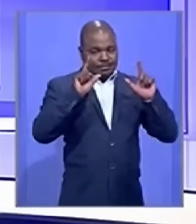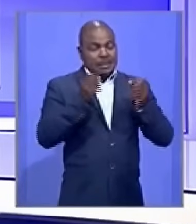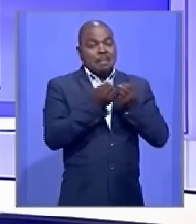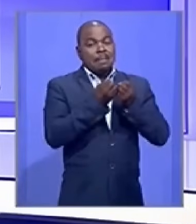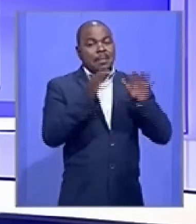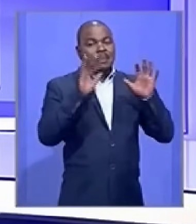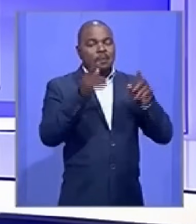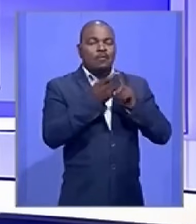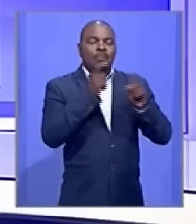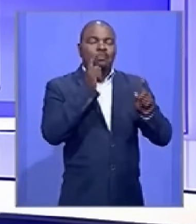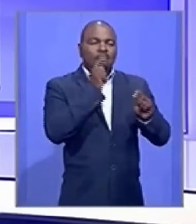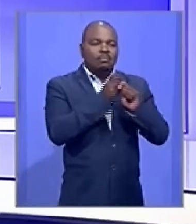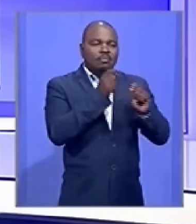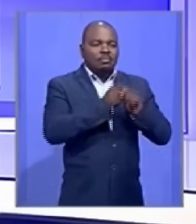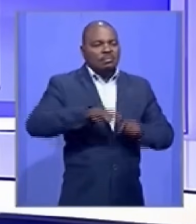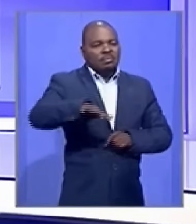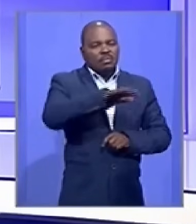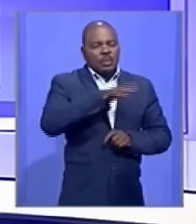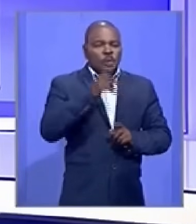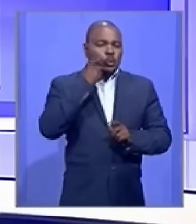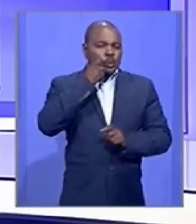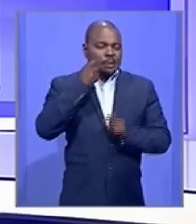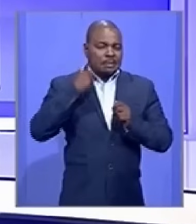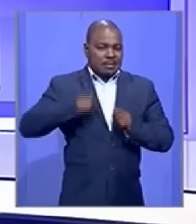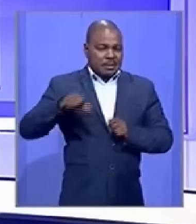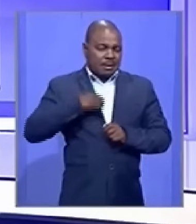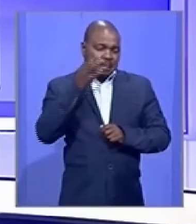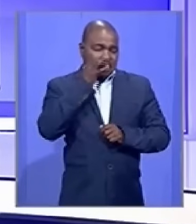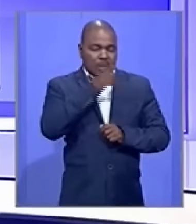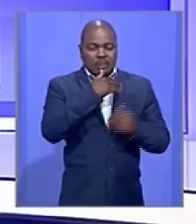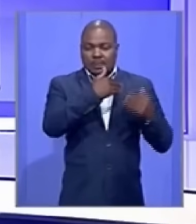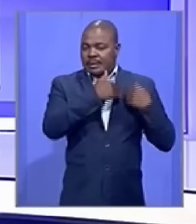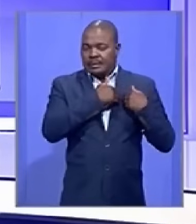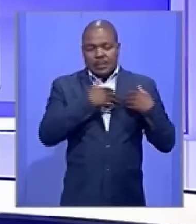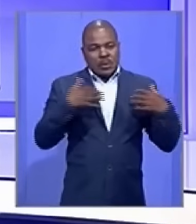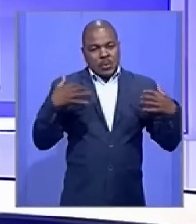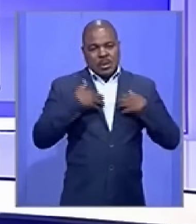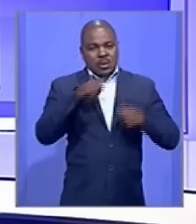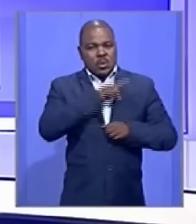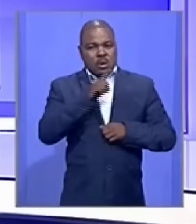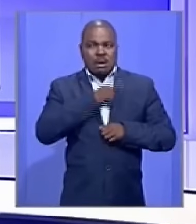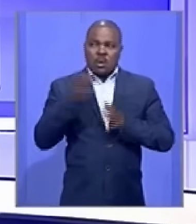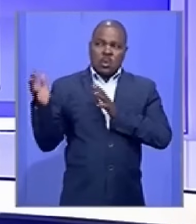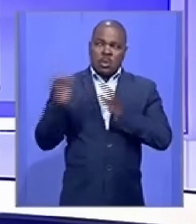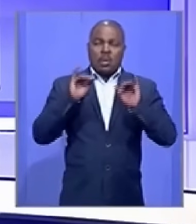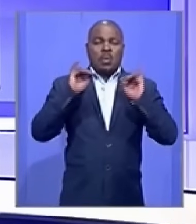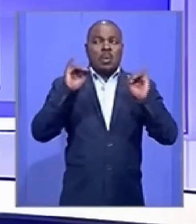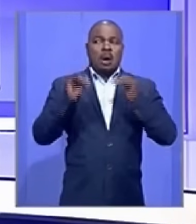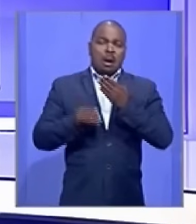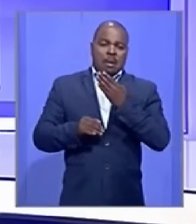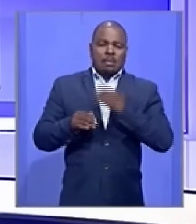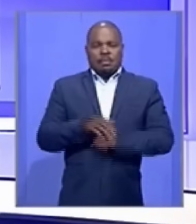bangata ba mekhukhung ho potolwa le Tshwane ba re ba tshwenyehile haholo ke polokeho ya bona ha maemo a lehodimo a ntse a tswela pele ho mpefala.